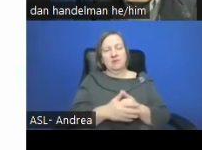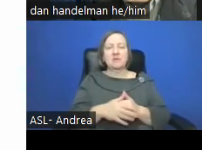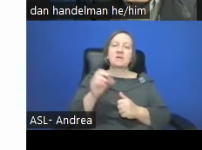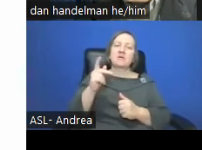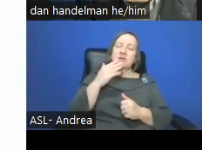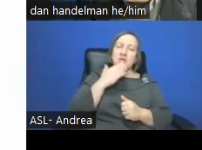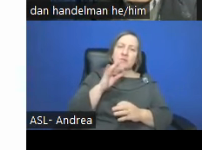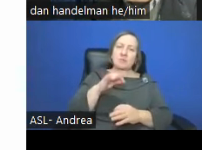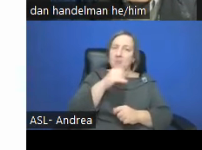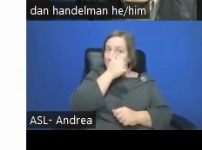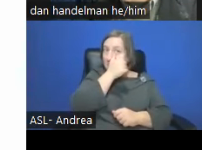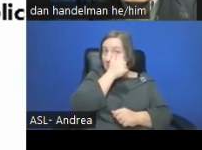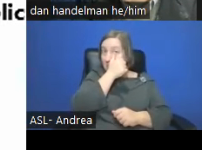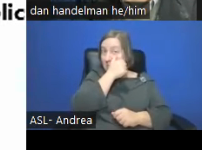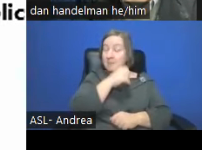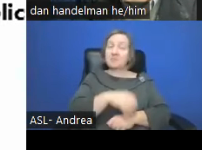very good.